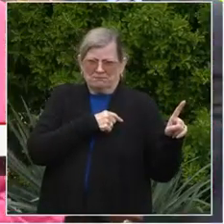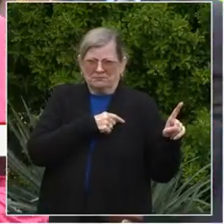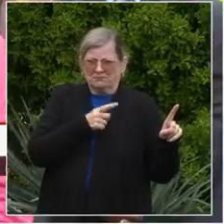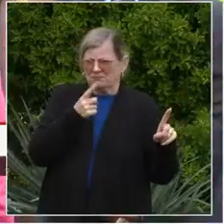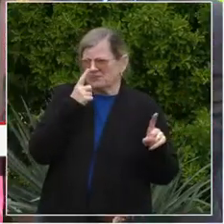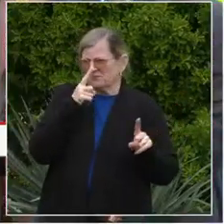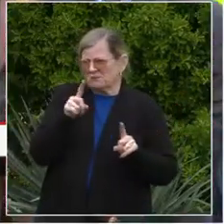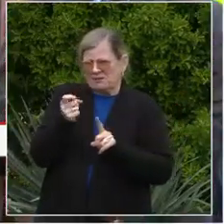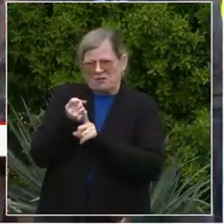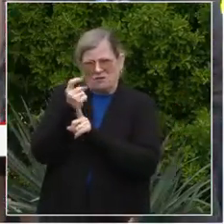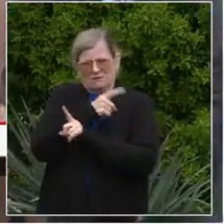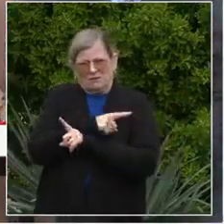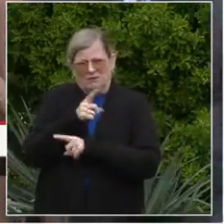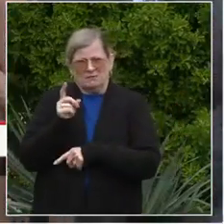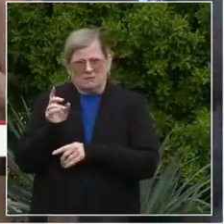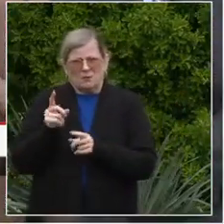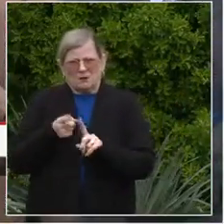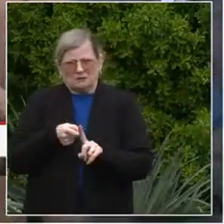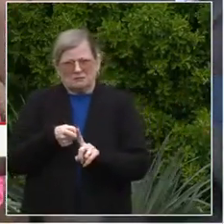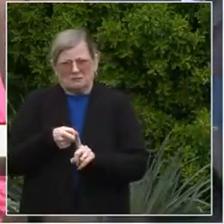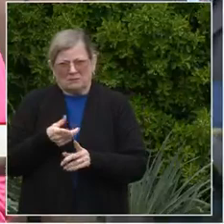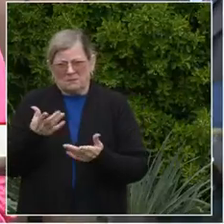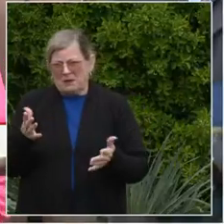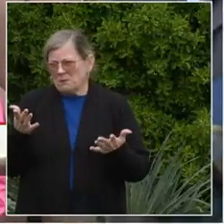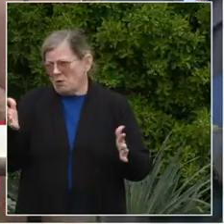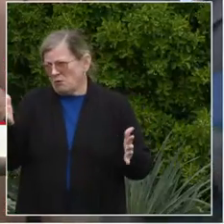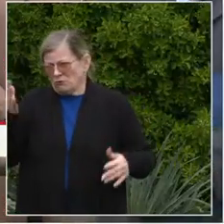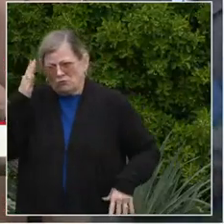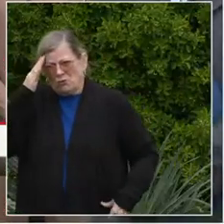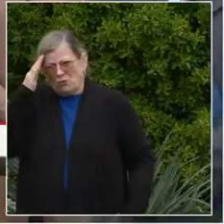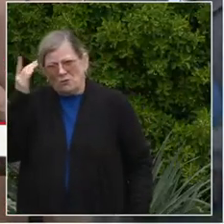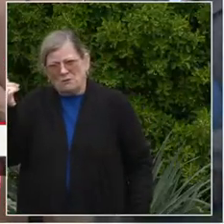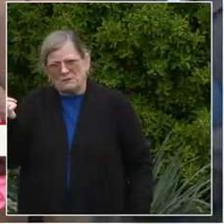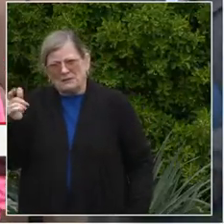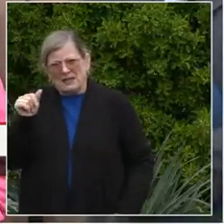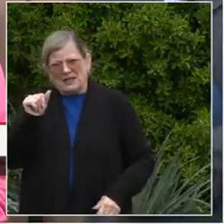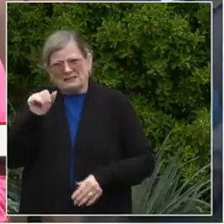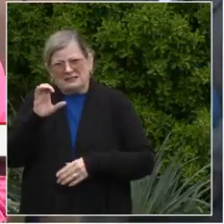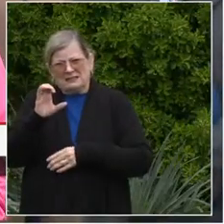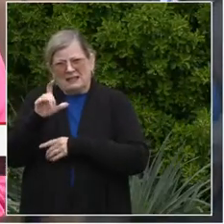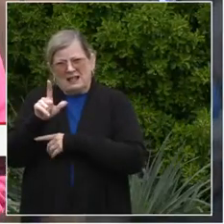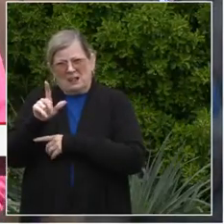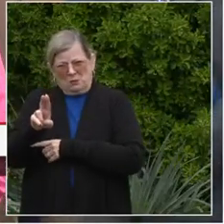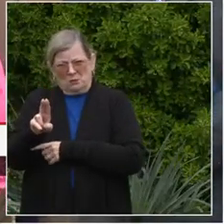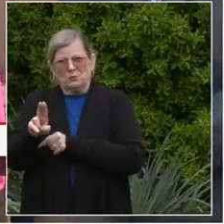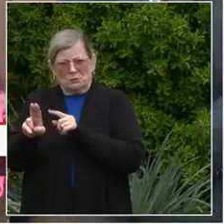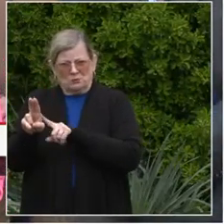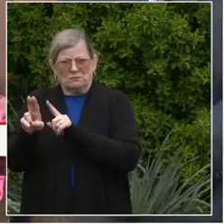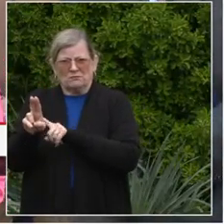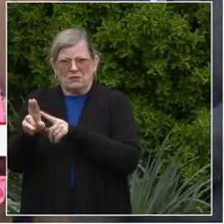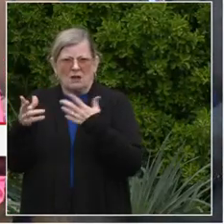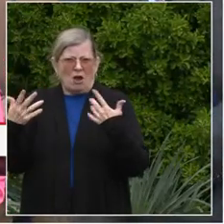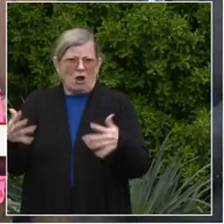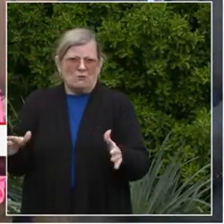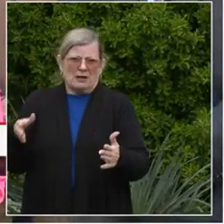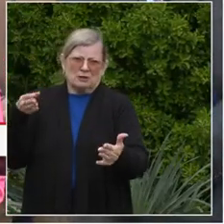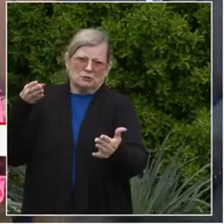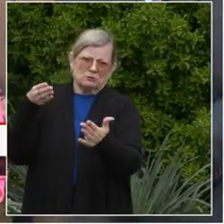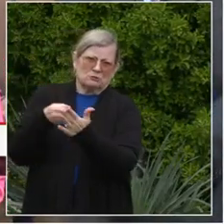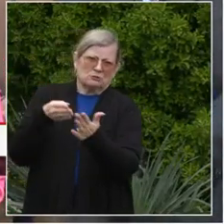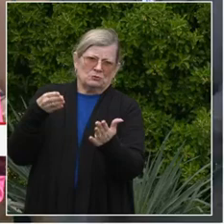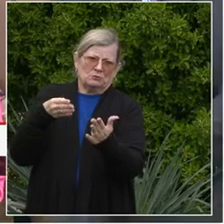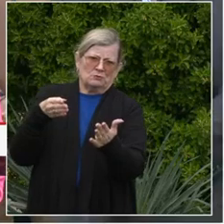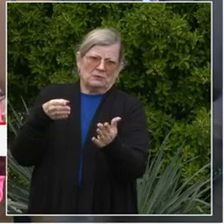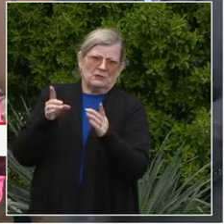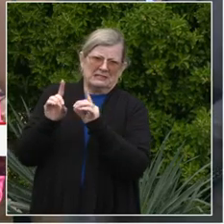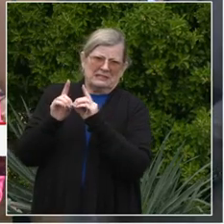topic. As you may know, the ACLU has filed a lawsuit against the district government